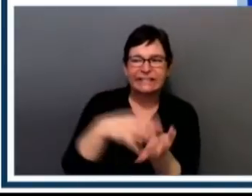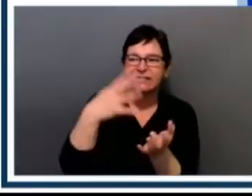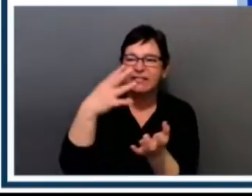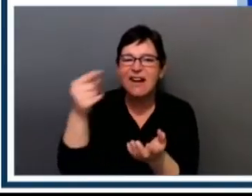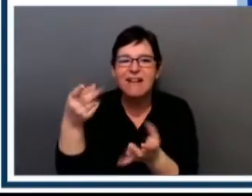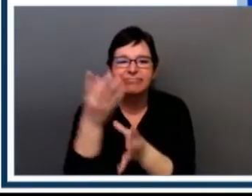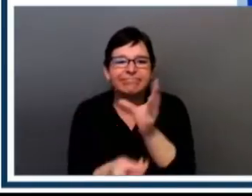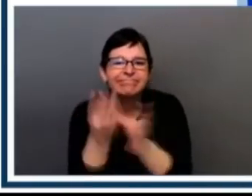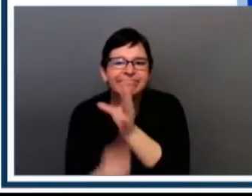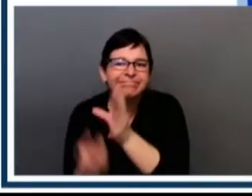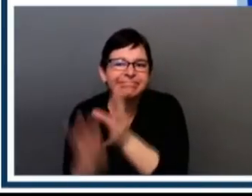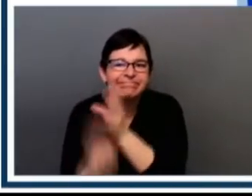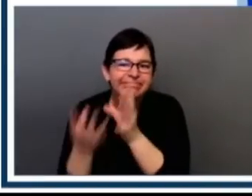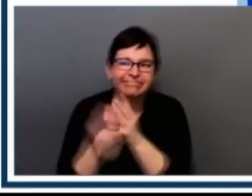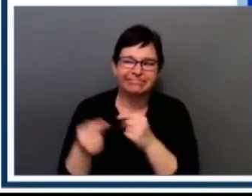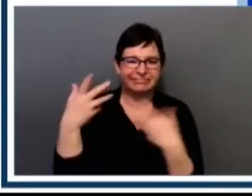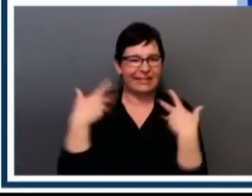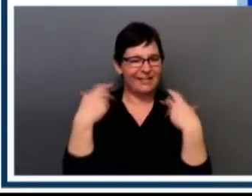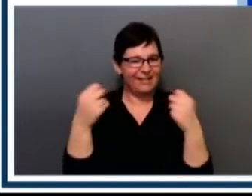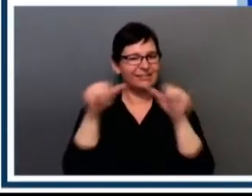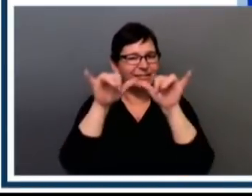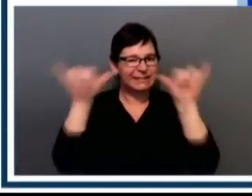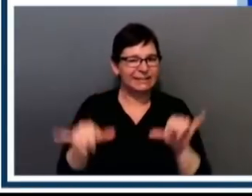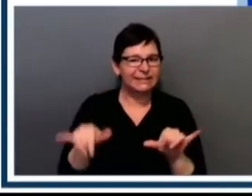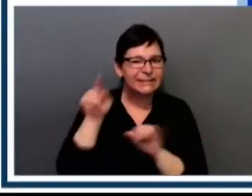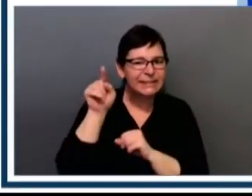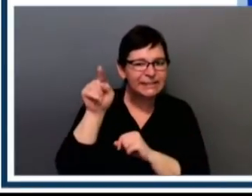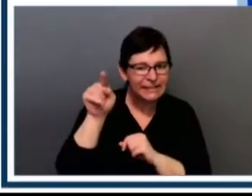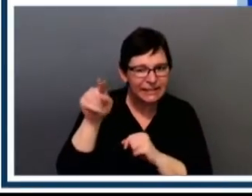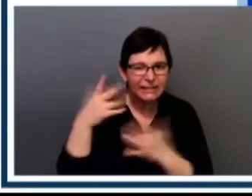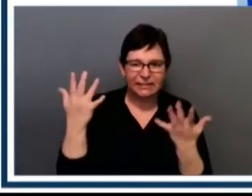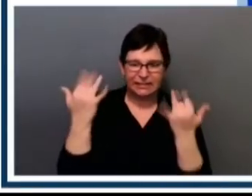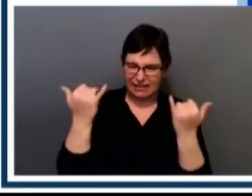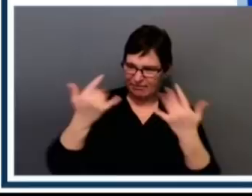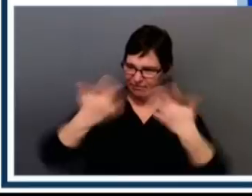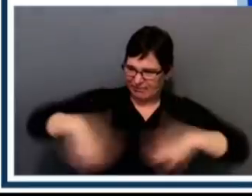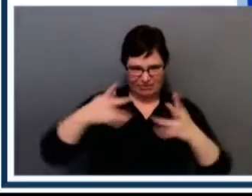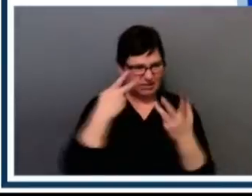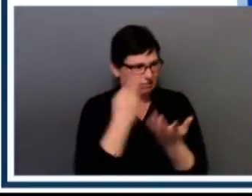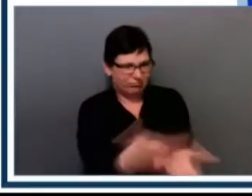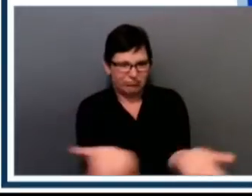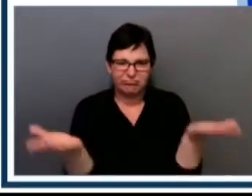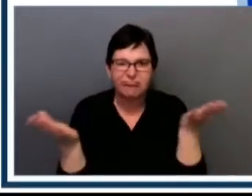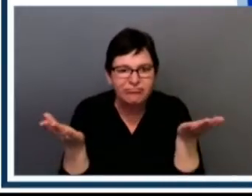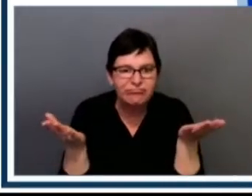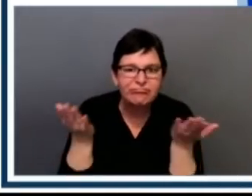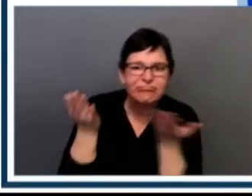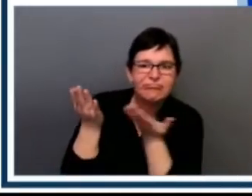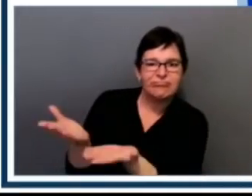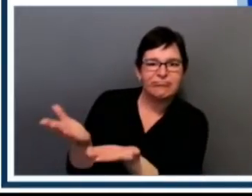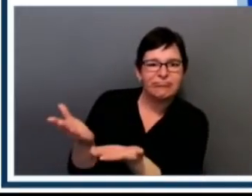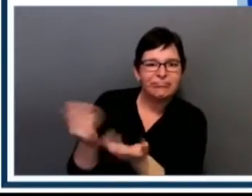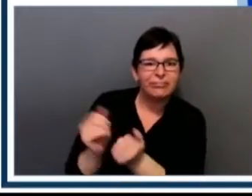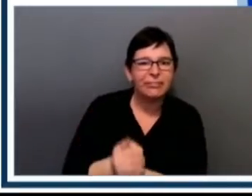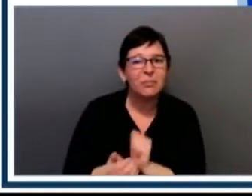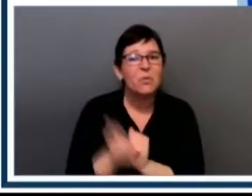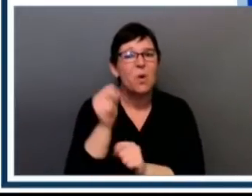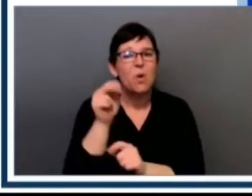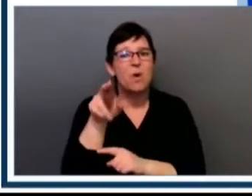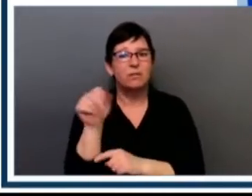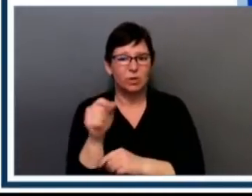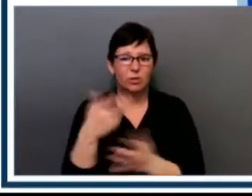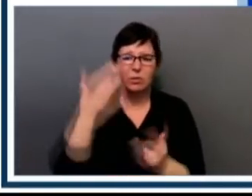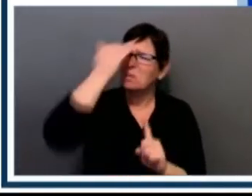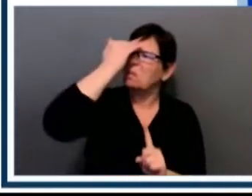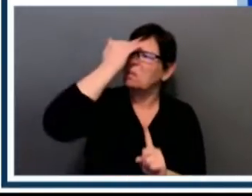are extremely obvious to people now. So two things that have kind of been confirmed for me. One, we have incredible people working in healthcare. I